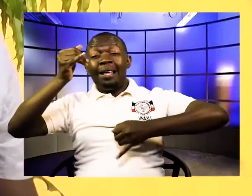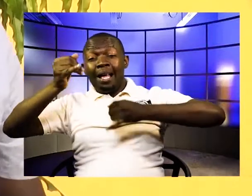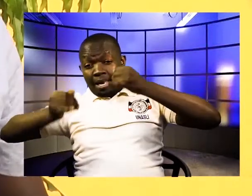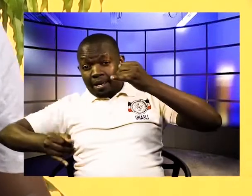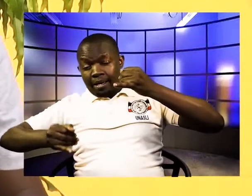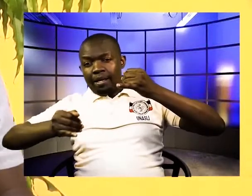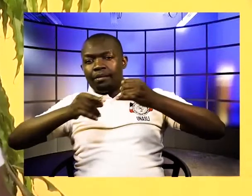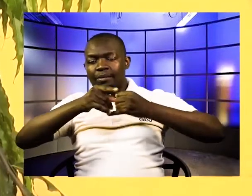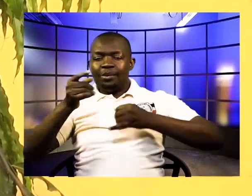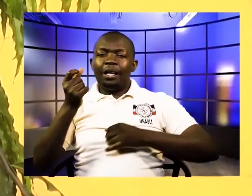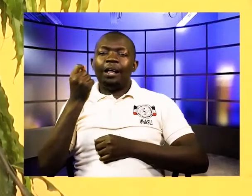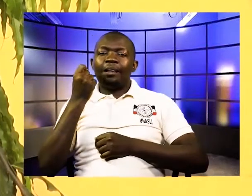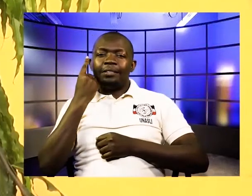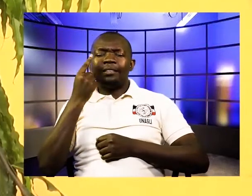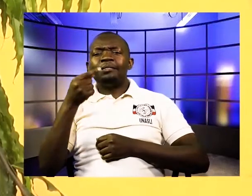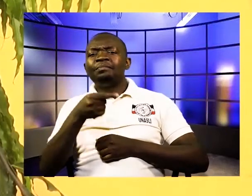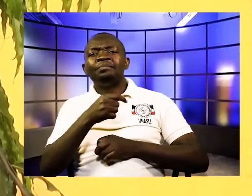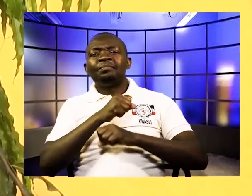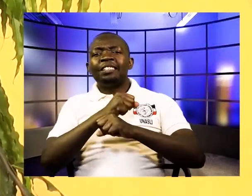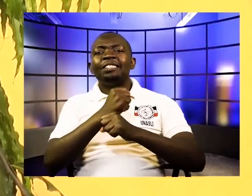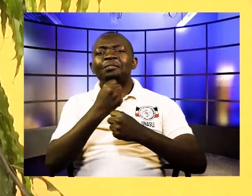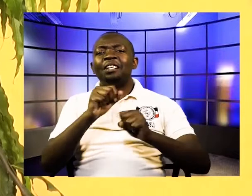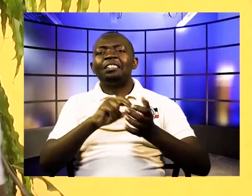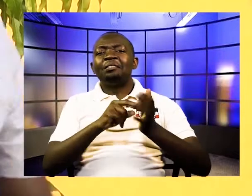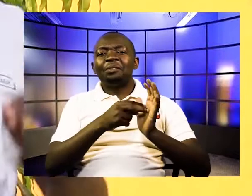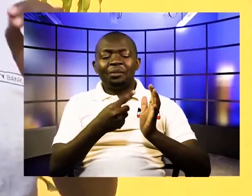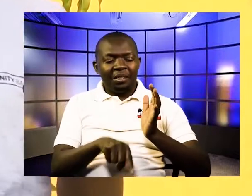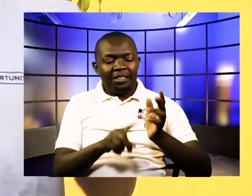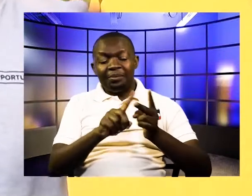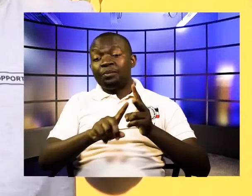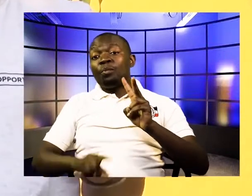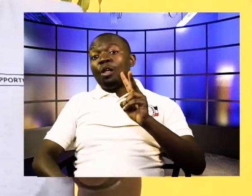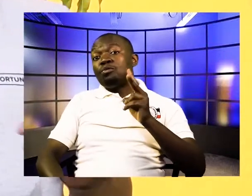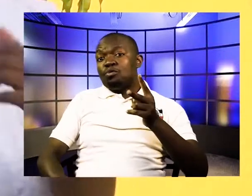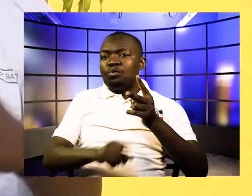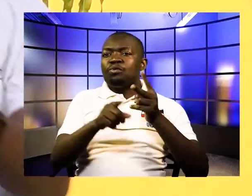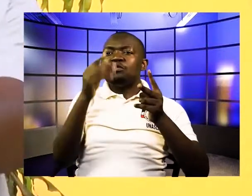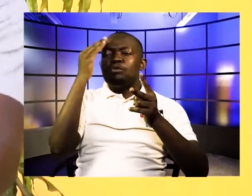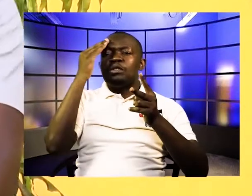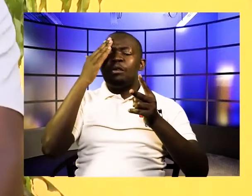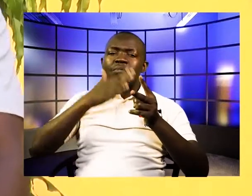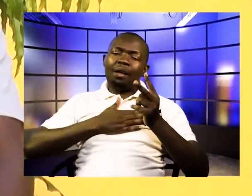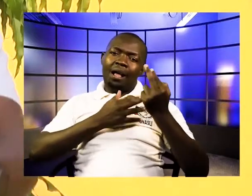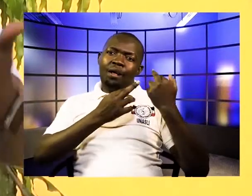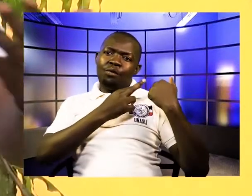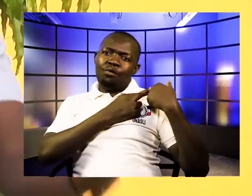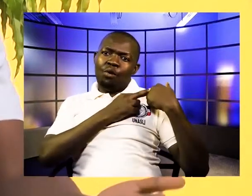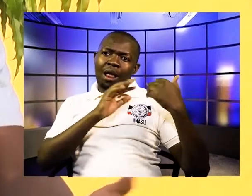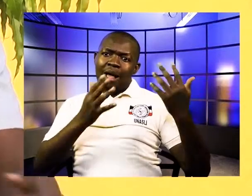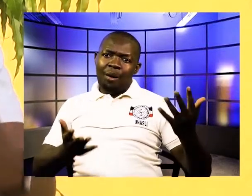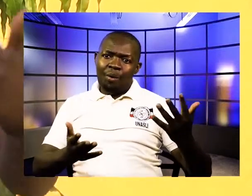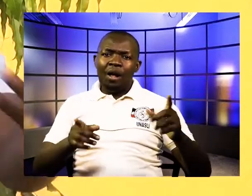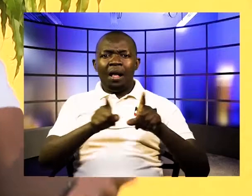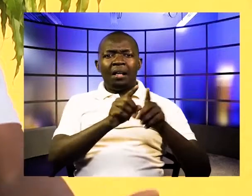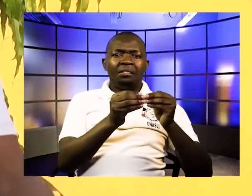you'll understand what safeguarding is, and two, you'll know your roles in safeguarding as